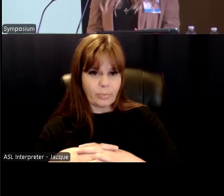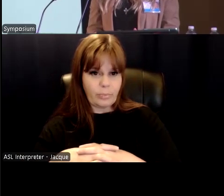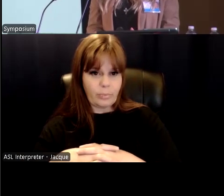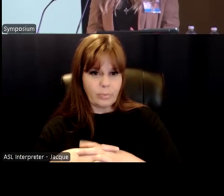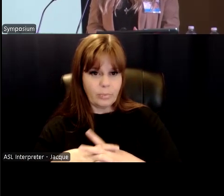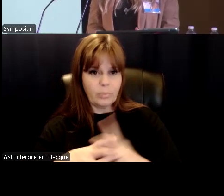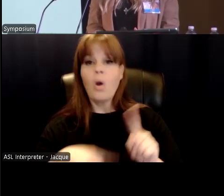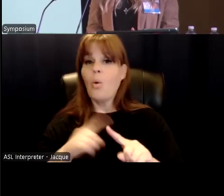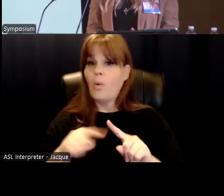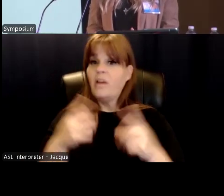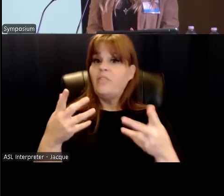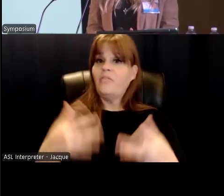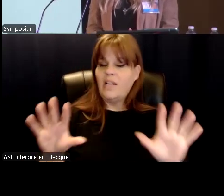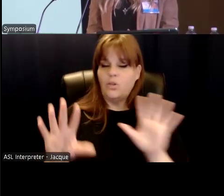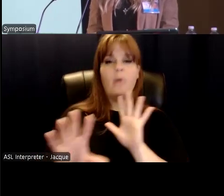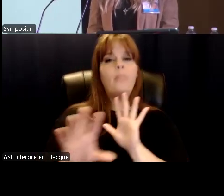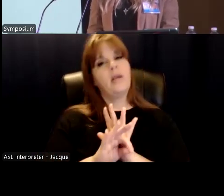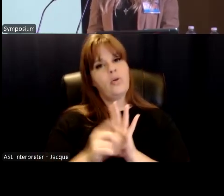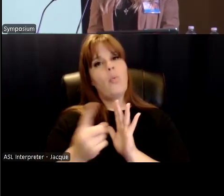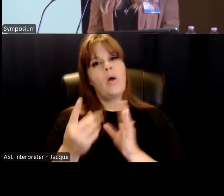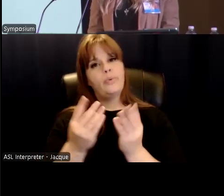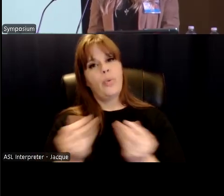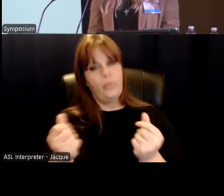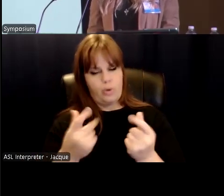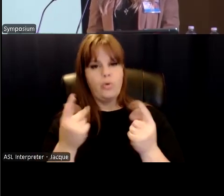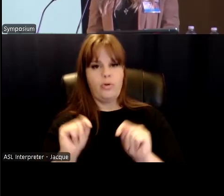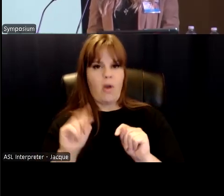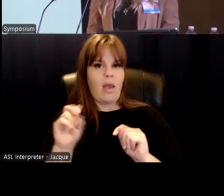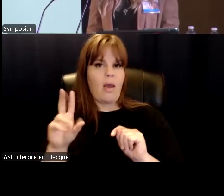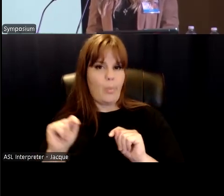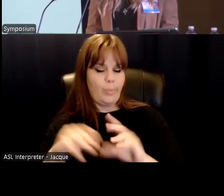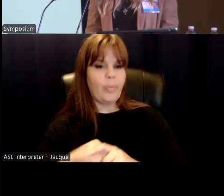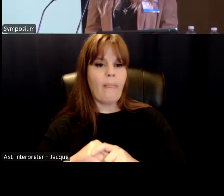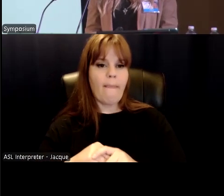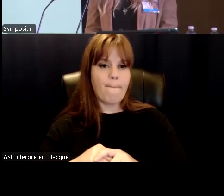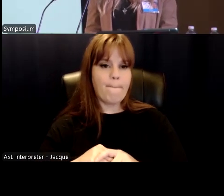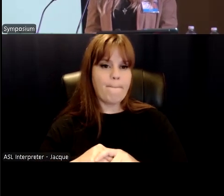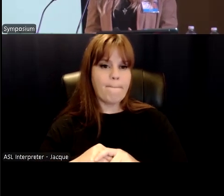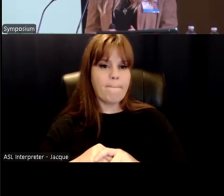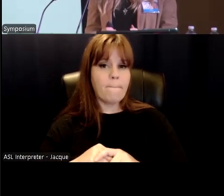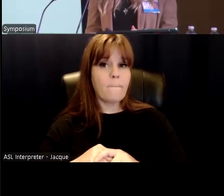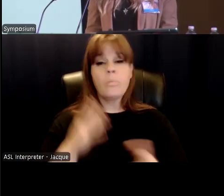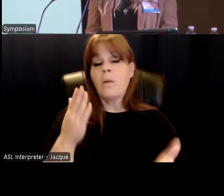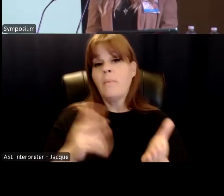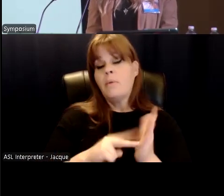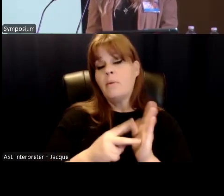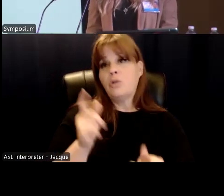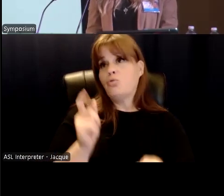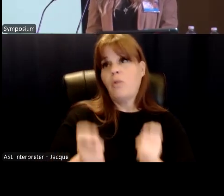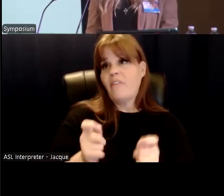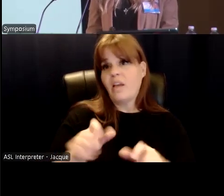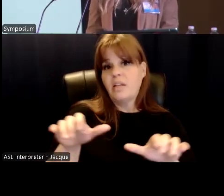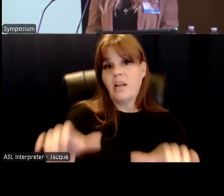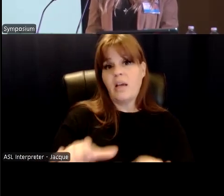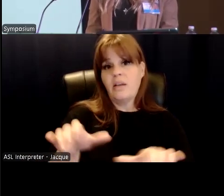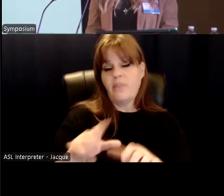done that, pick one solution that you can give a try. So this might be revising an activity